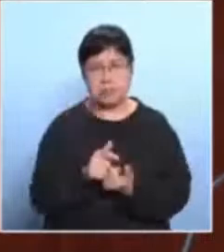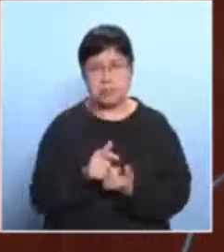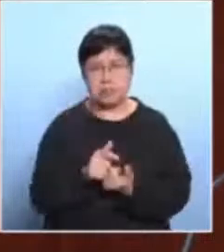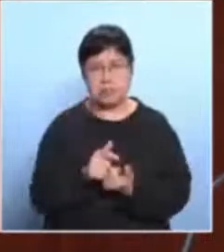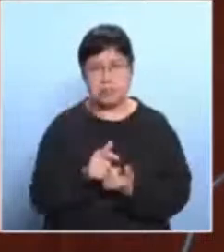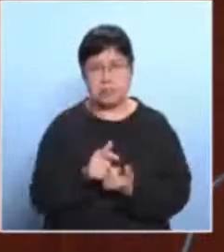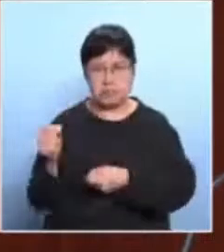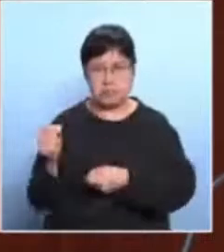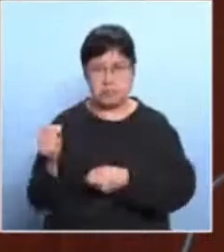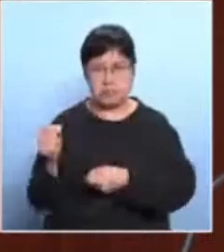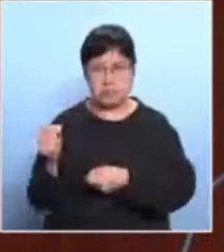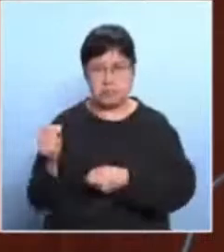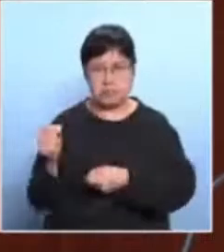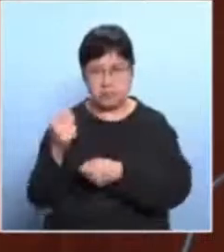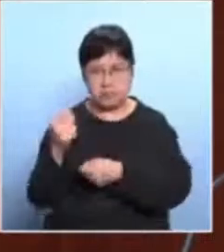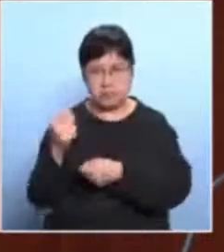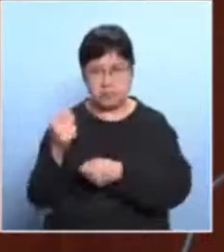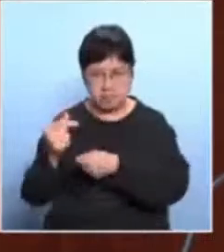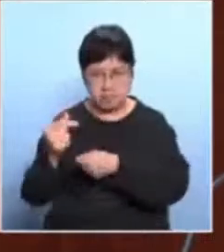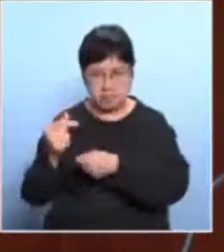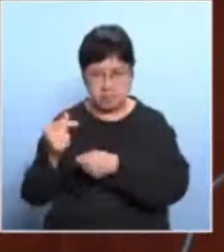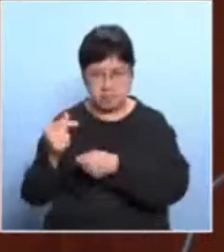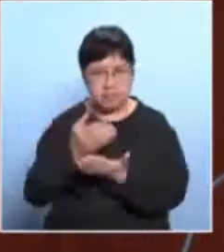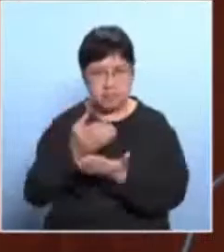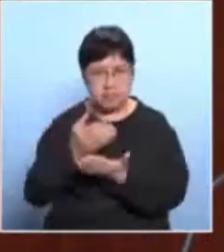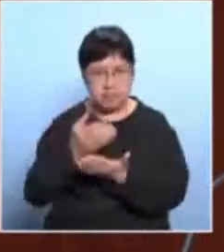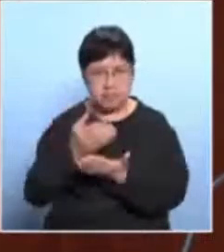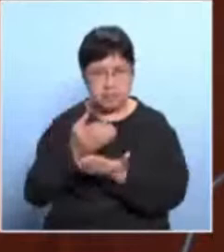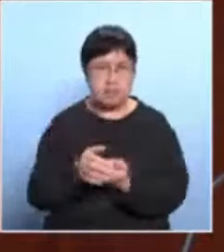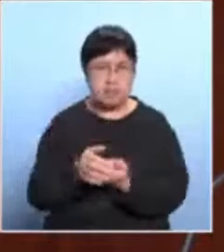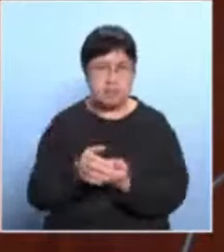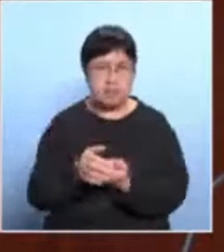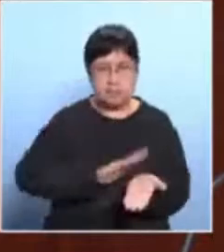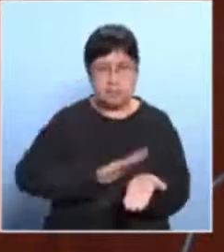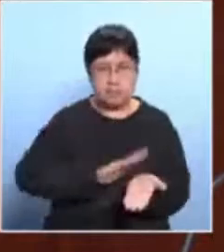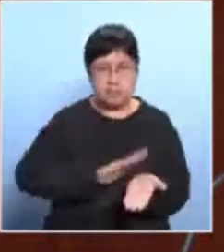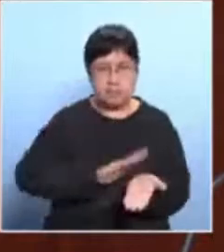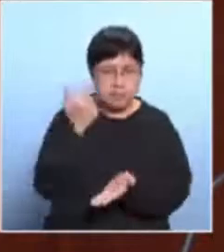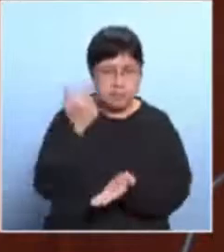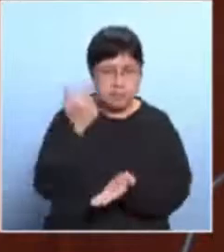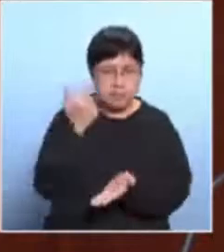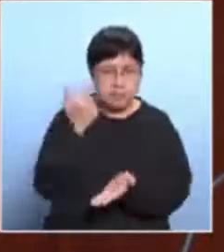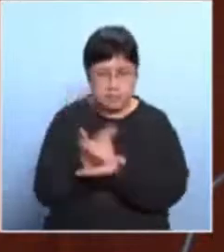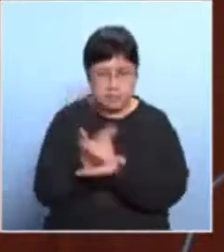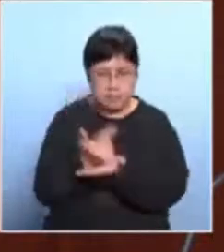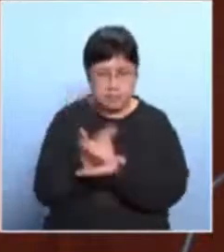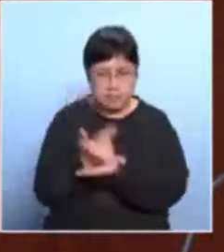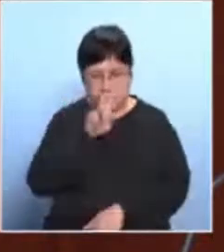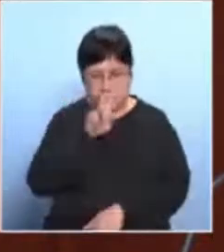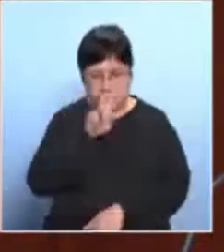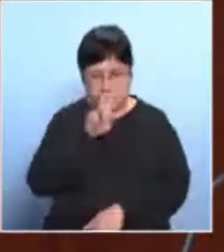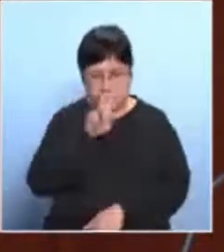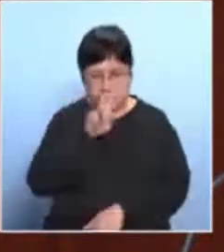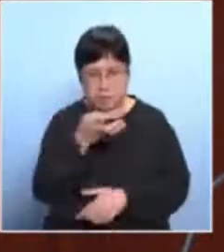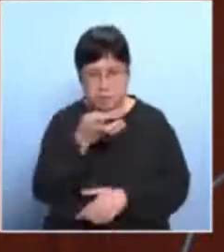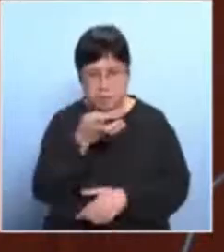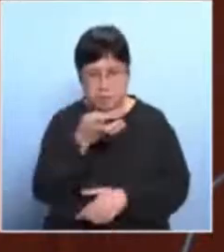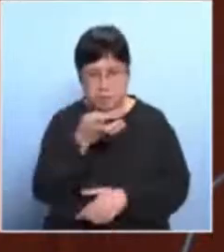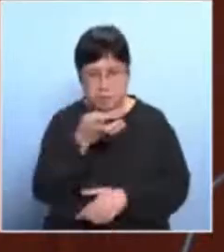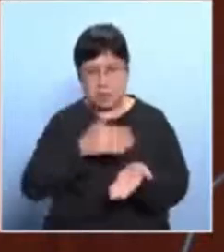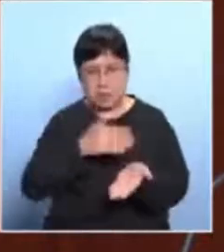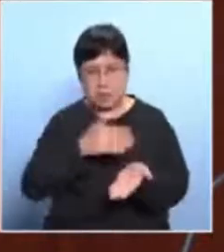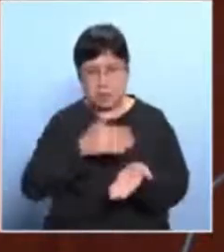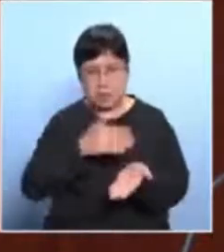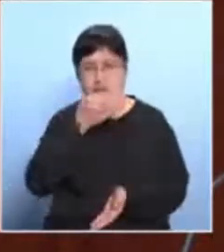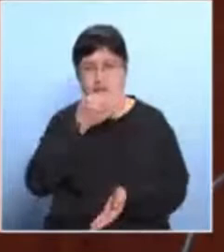Under this mechanism, pharmaceutical products containing NCEs for life-threatening or severely debilitating